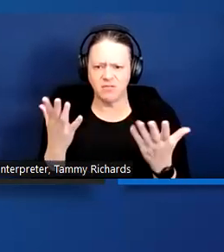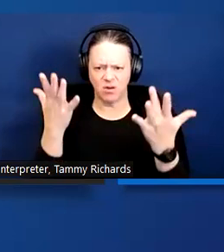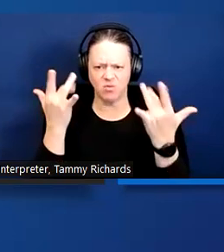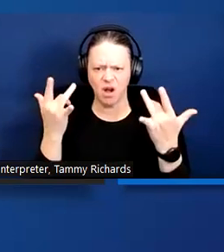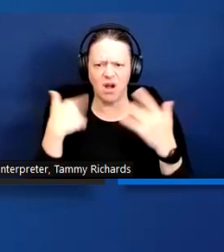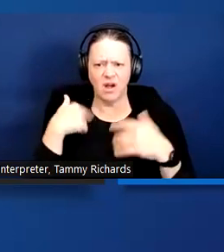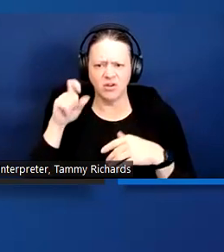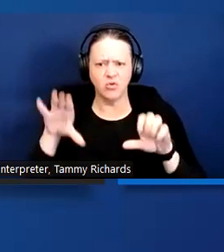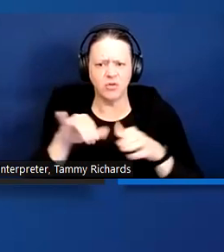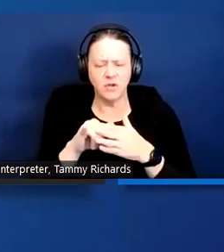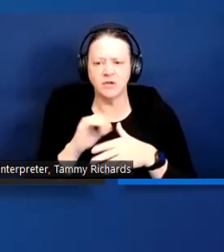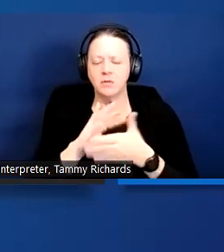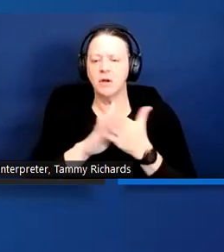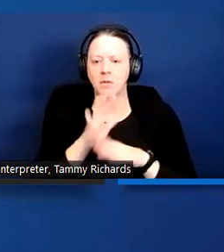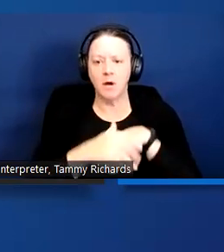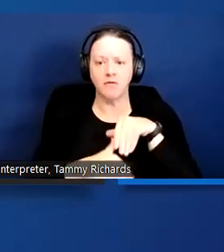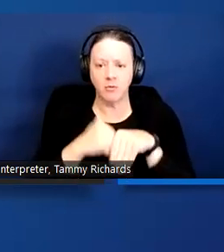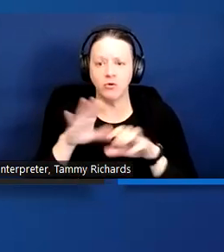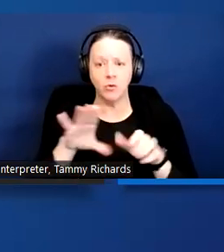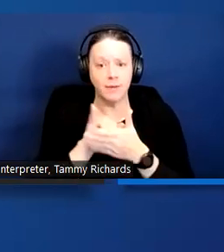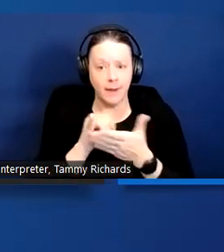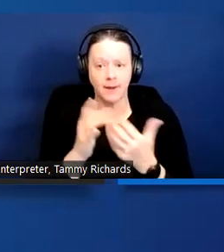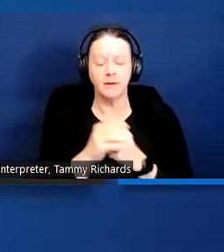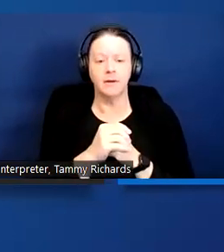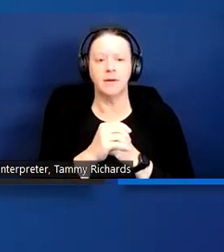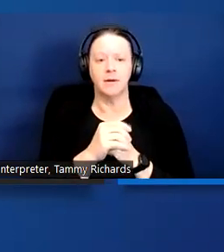getting yourself comfortable with doing it, and then